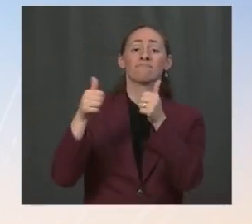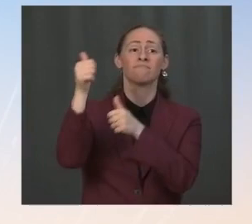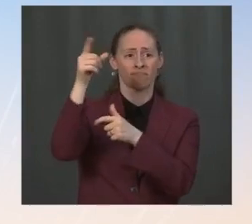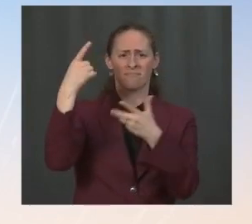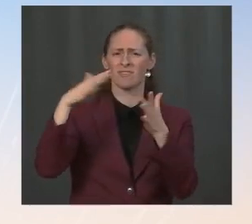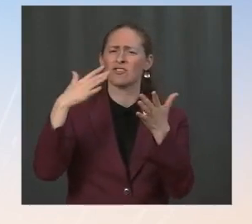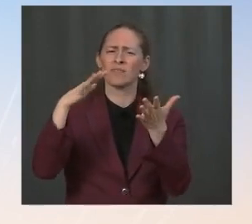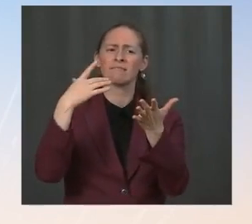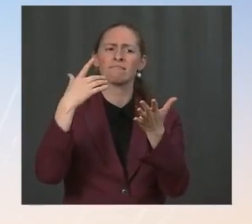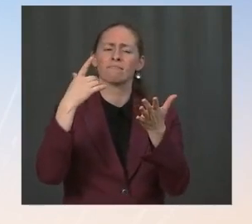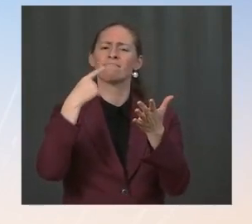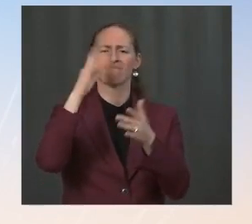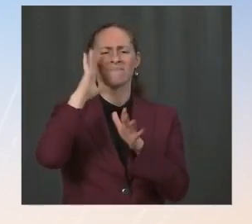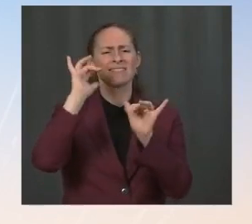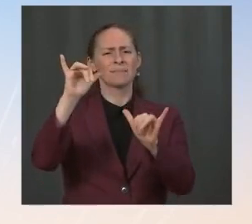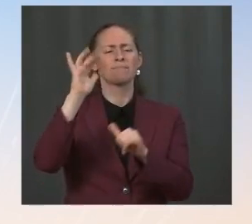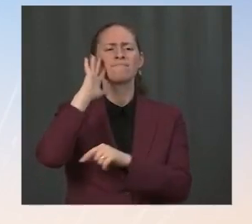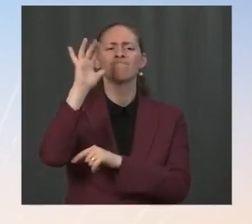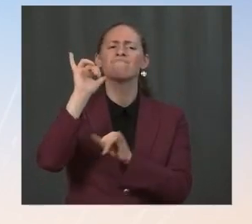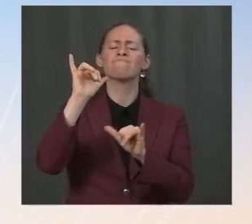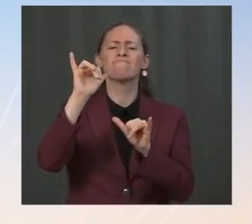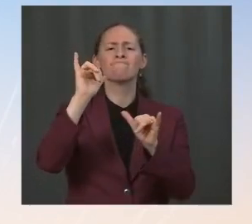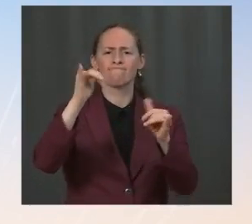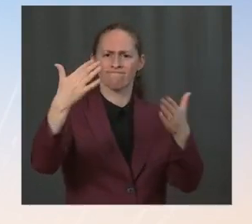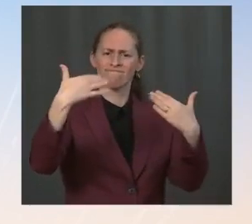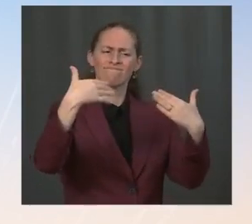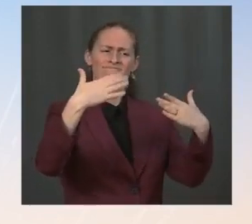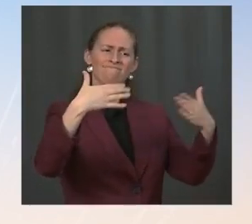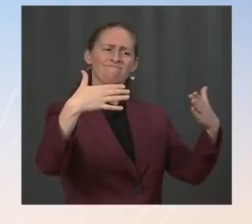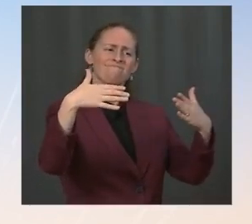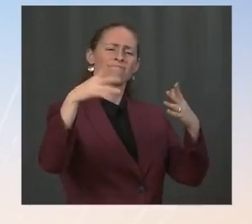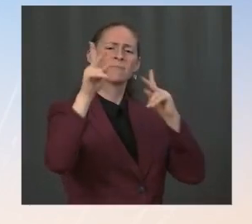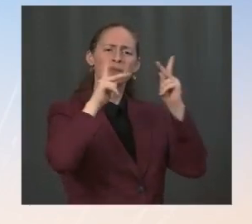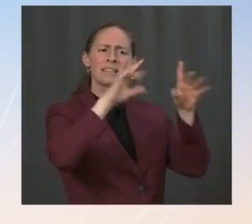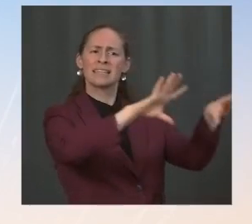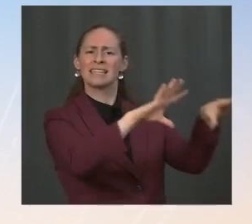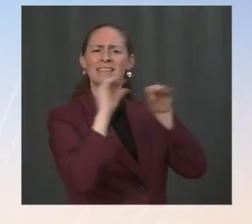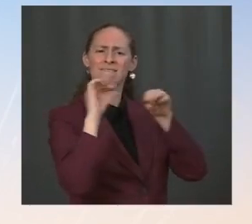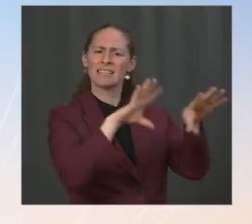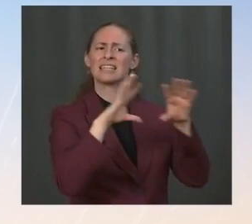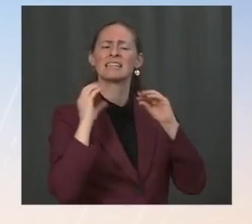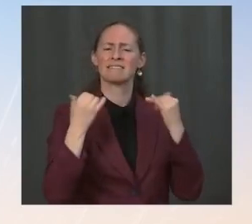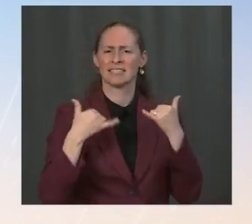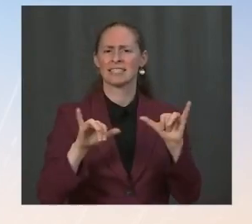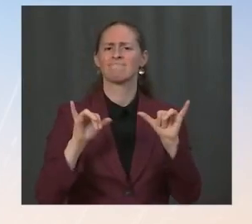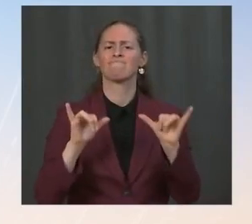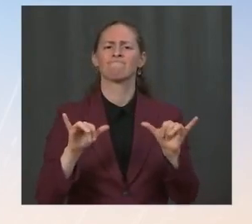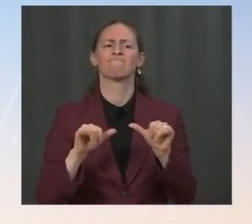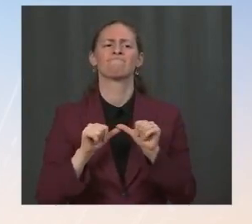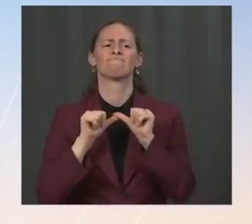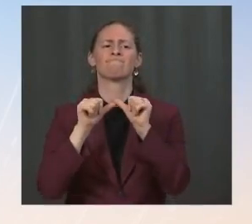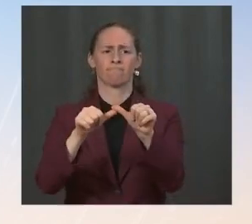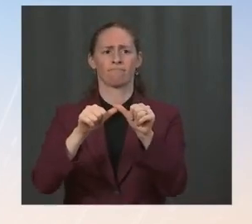of continuing this evacuation mission over the coming days, and that they plan for